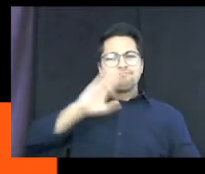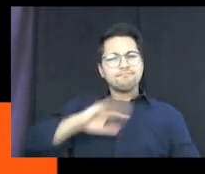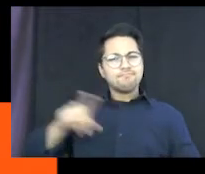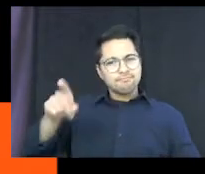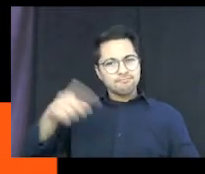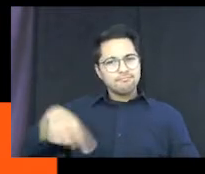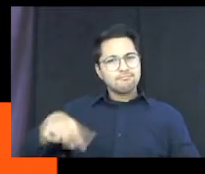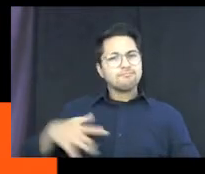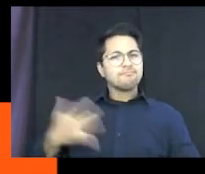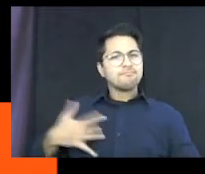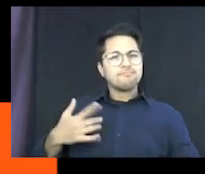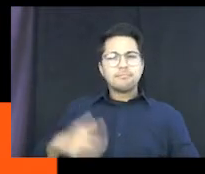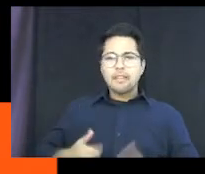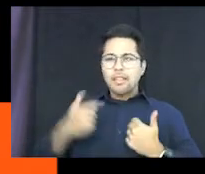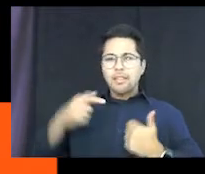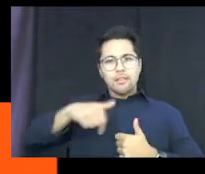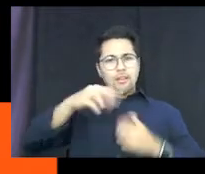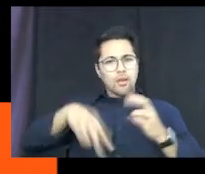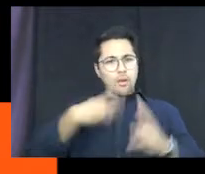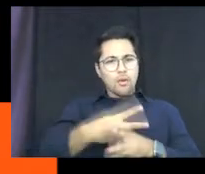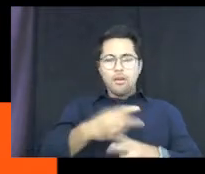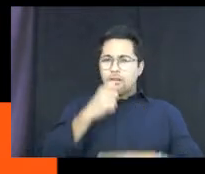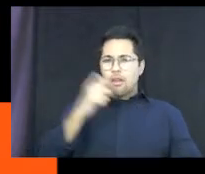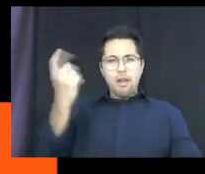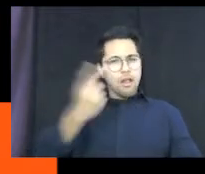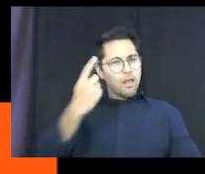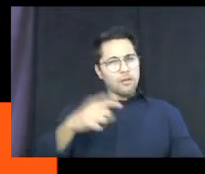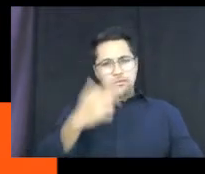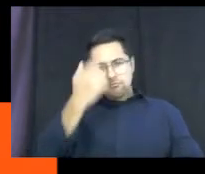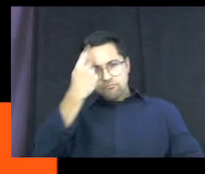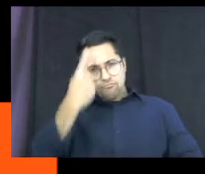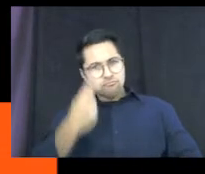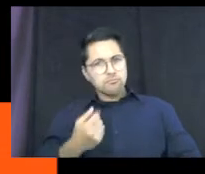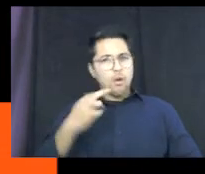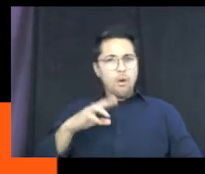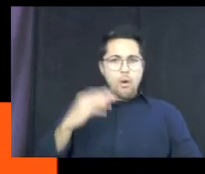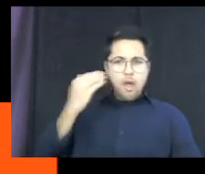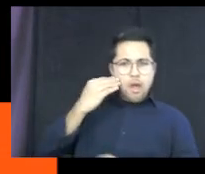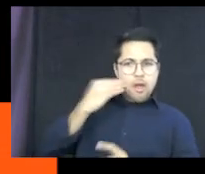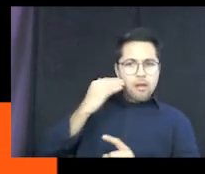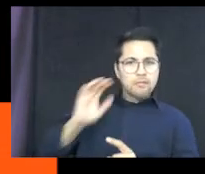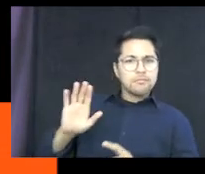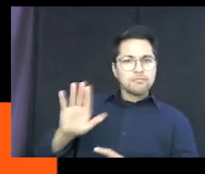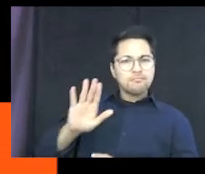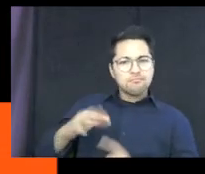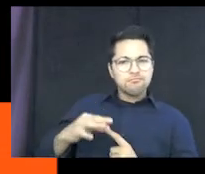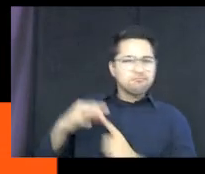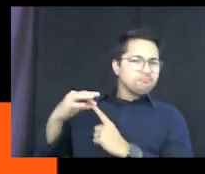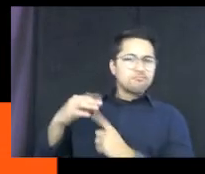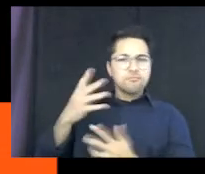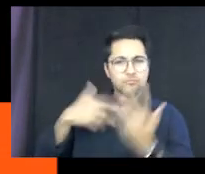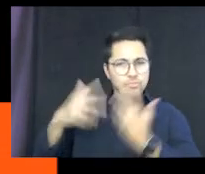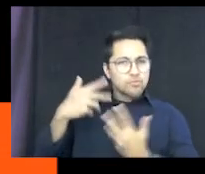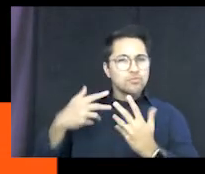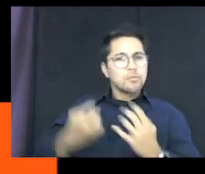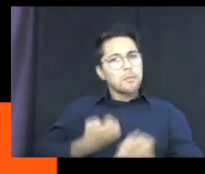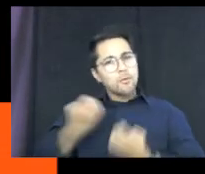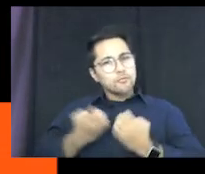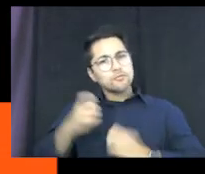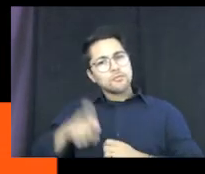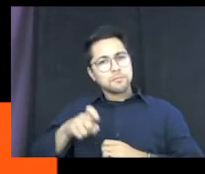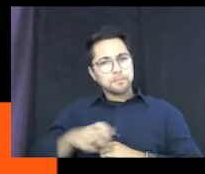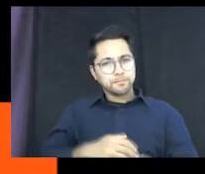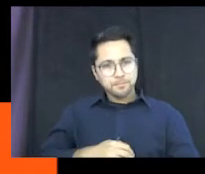in a world that does not always understand or acknowledge their unique social emotional needs.